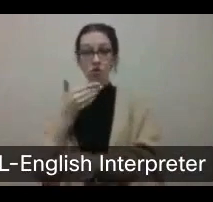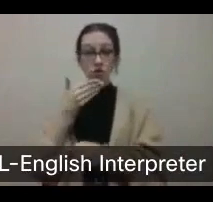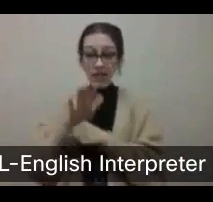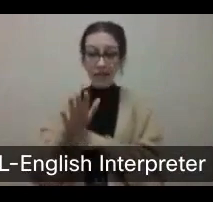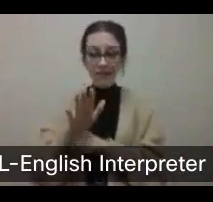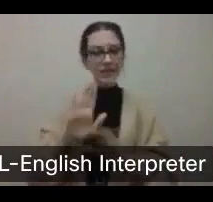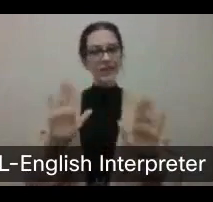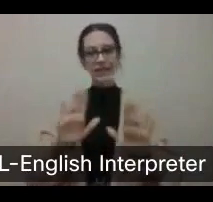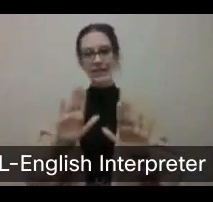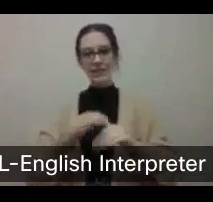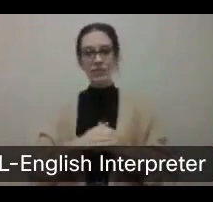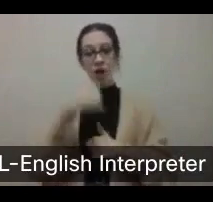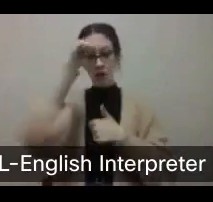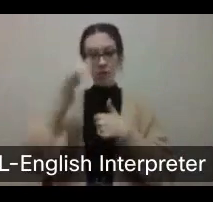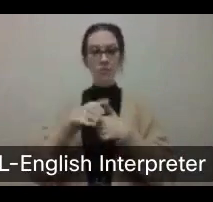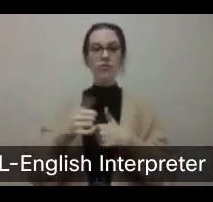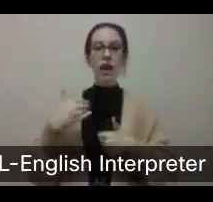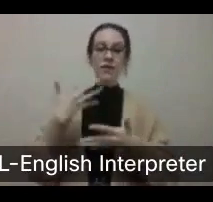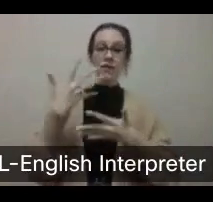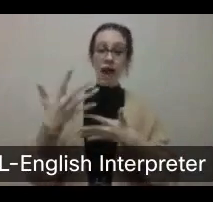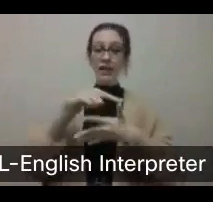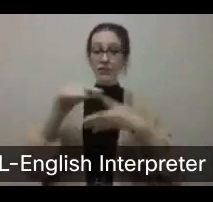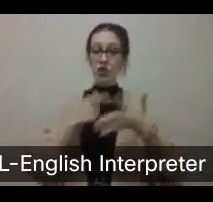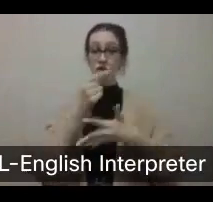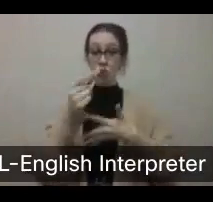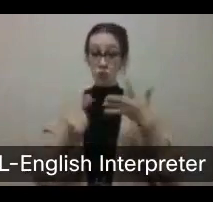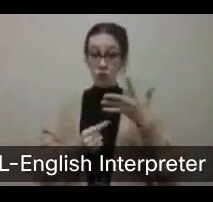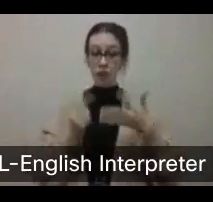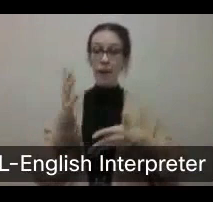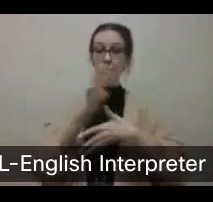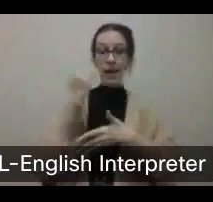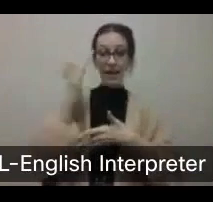walk away, write, and finally check for plagiarism again.